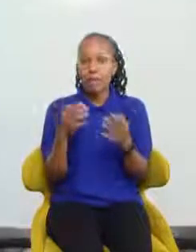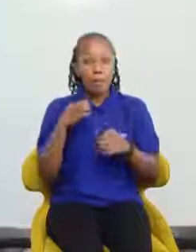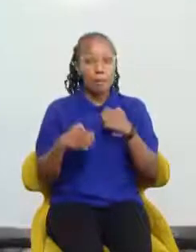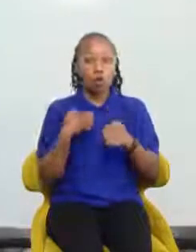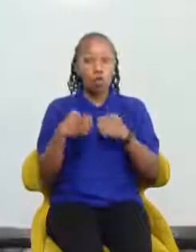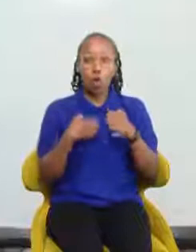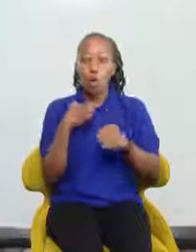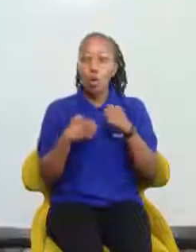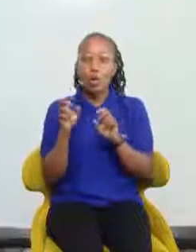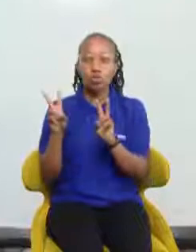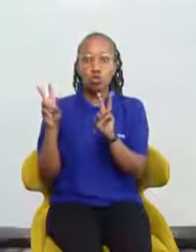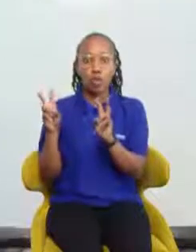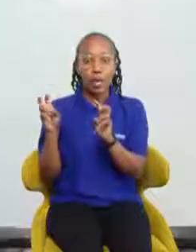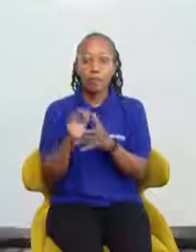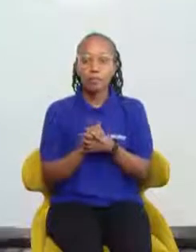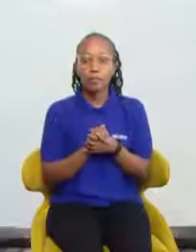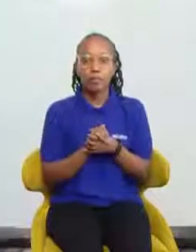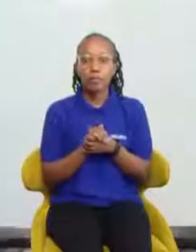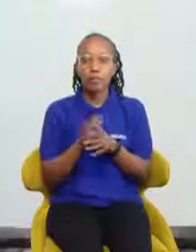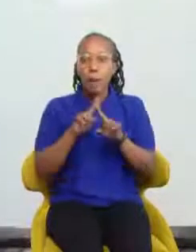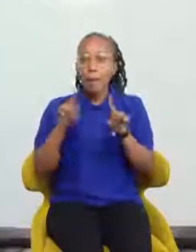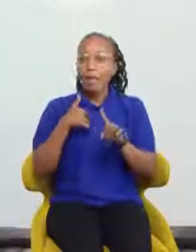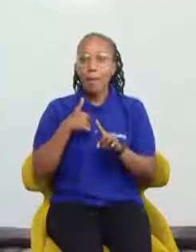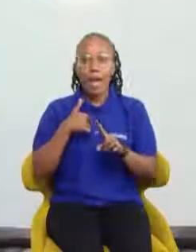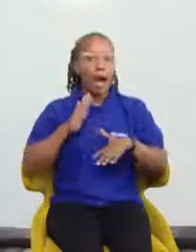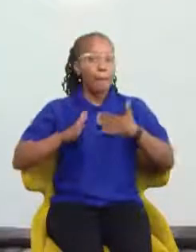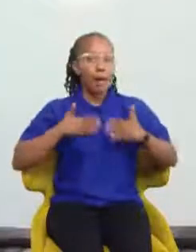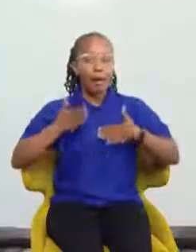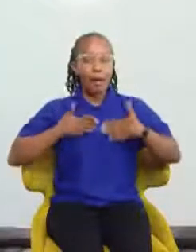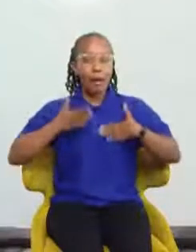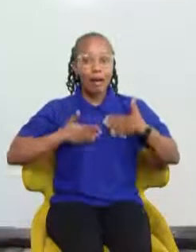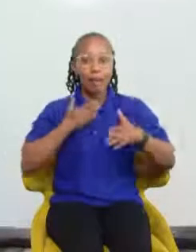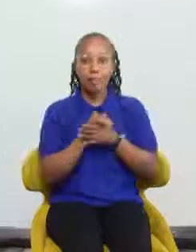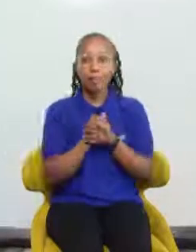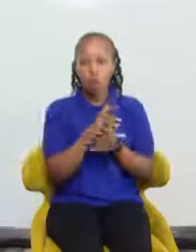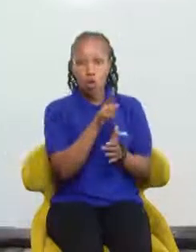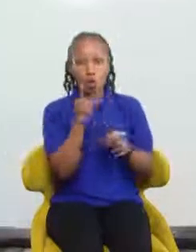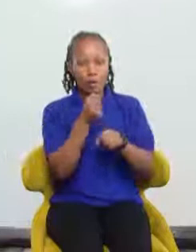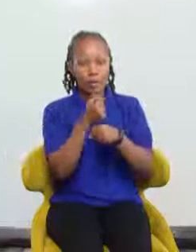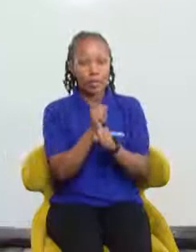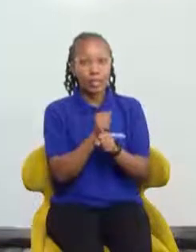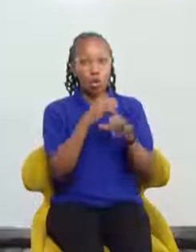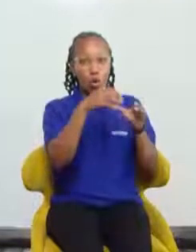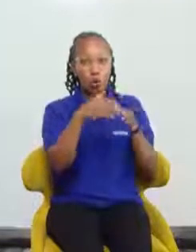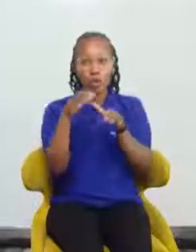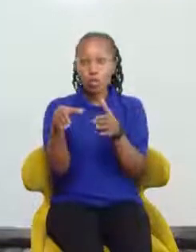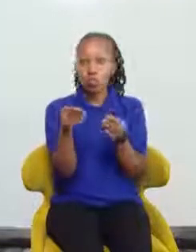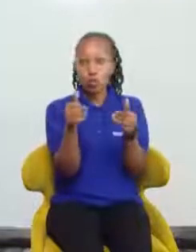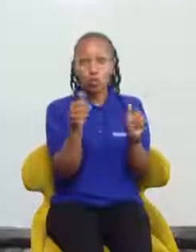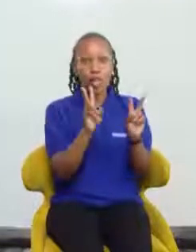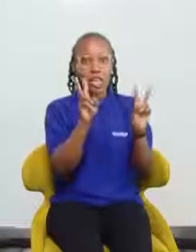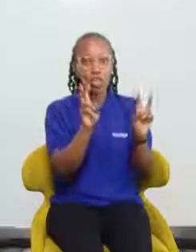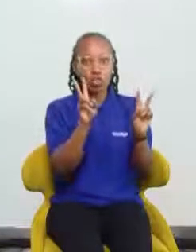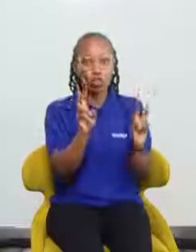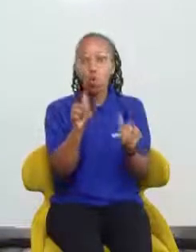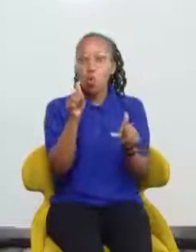emotional place that you go, and I'm so glad that you are creating communities to address issues that you've just